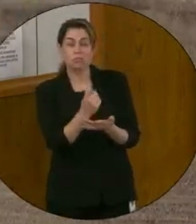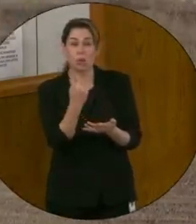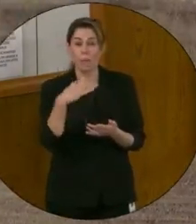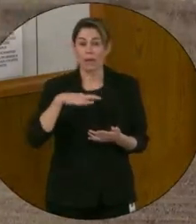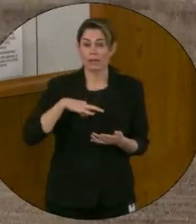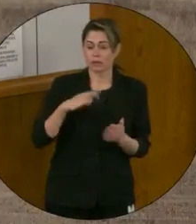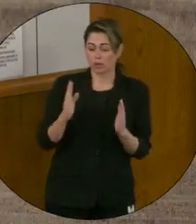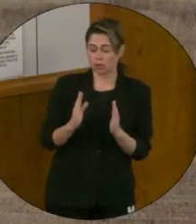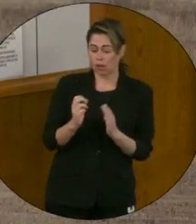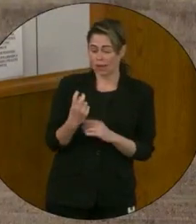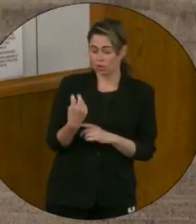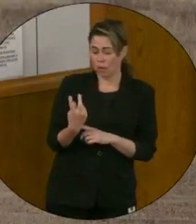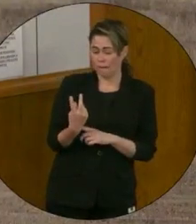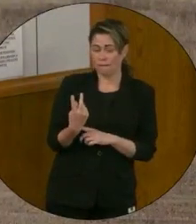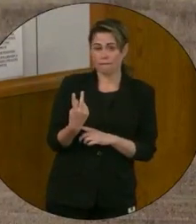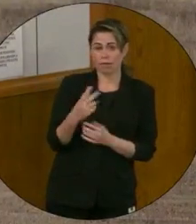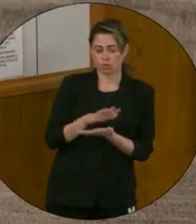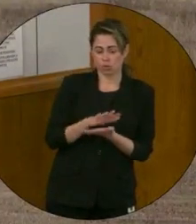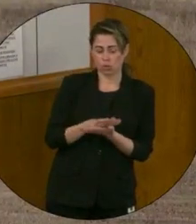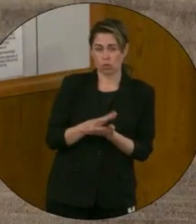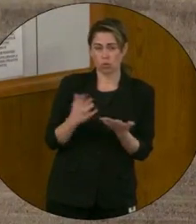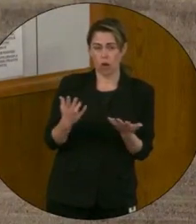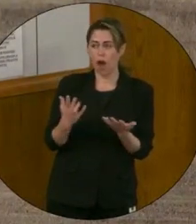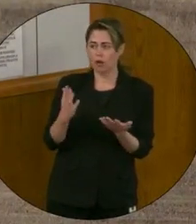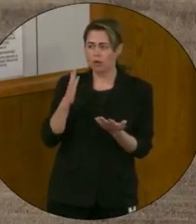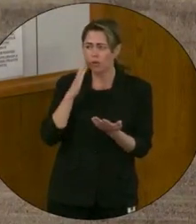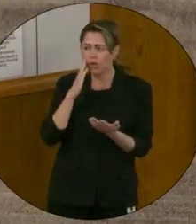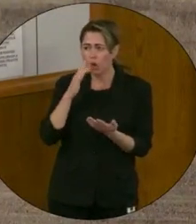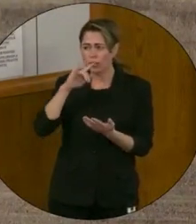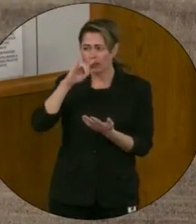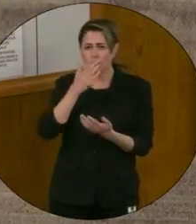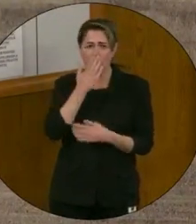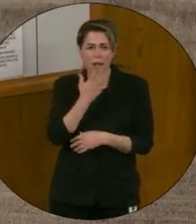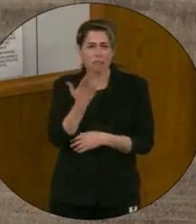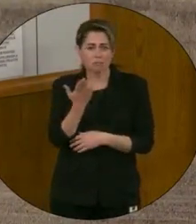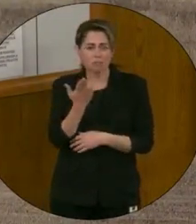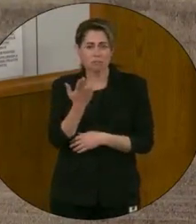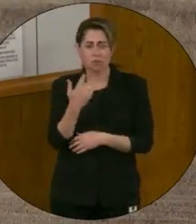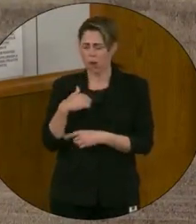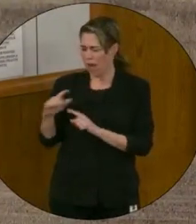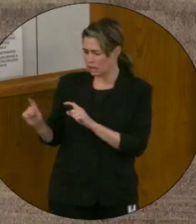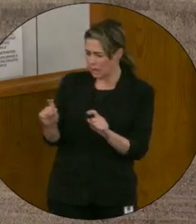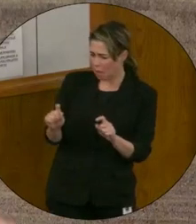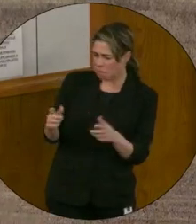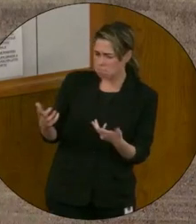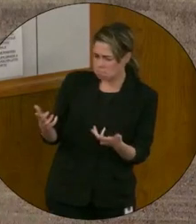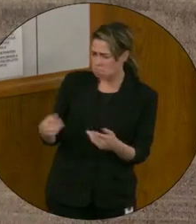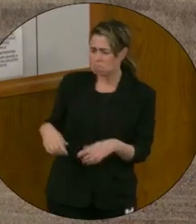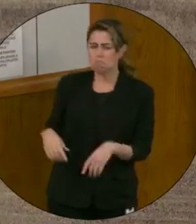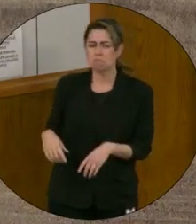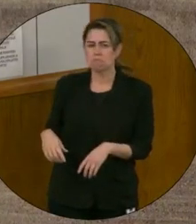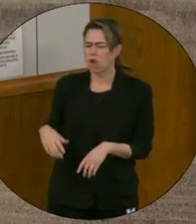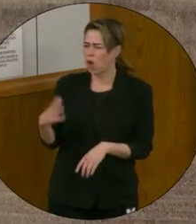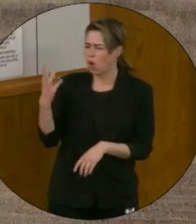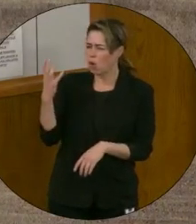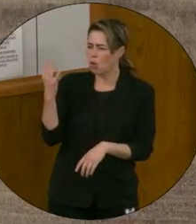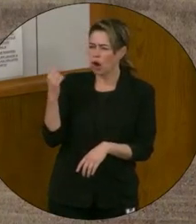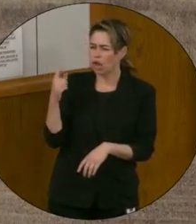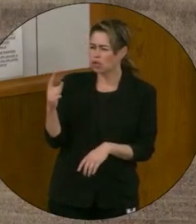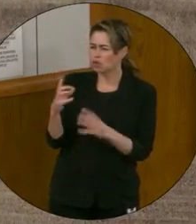small K-12 school is that you get to know your kids pretty well. So I asked them, I was like, guys, why are you